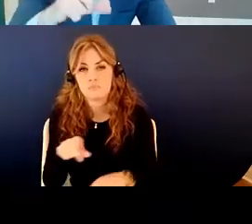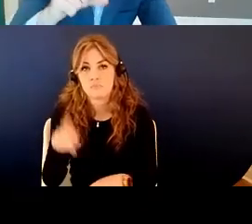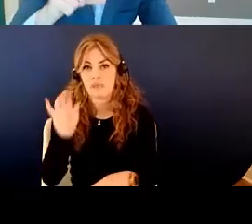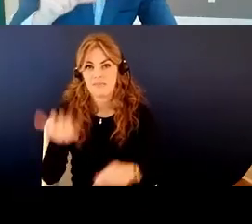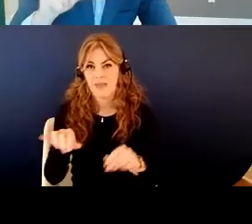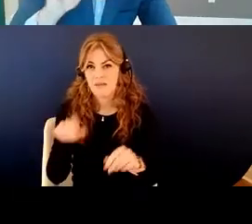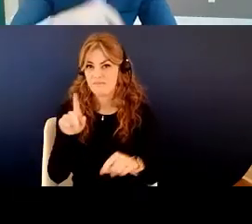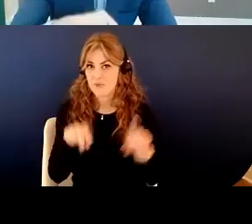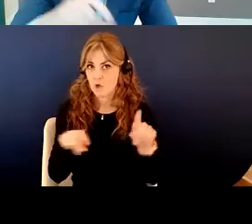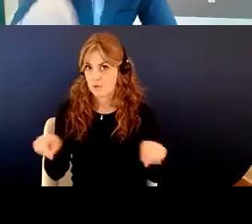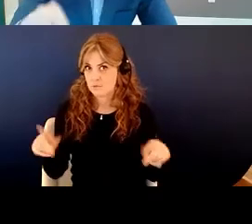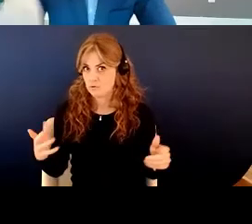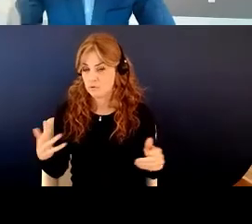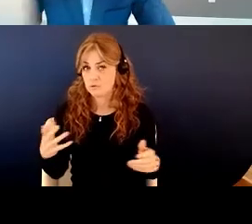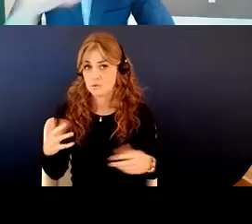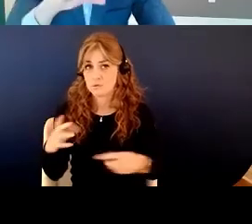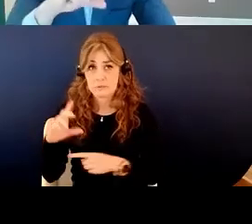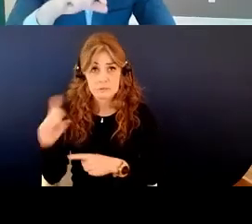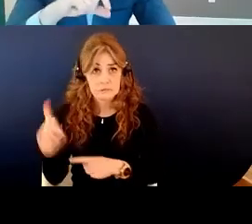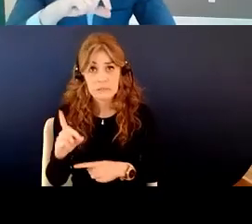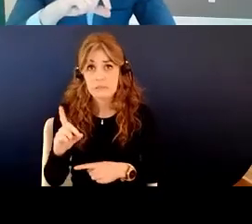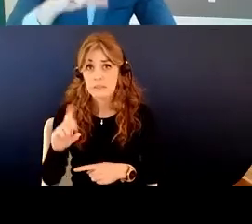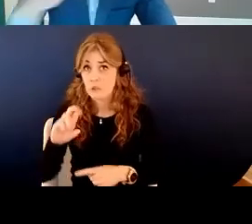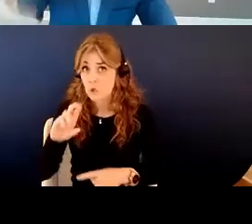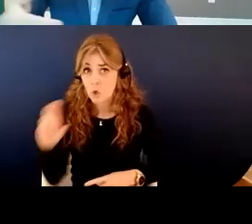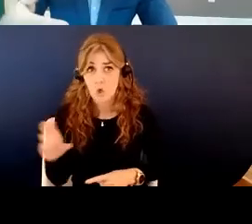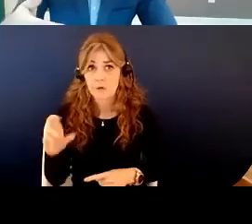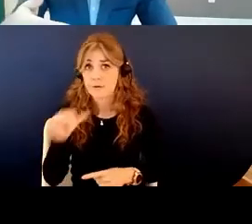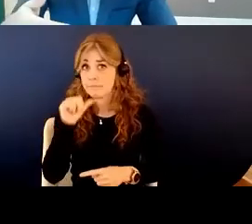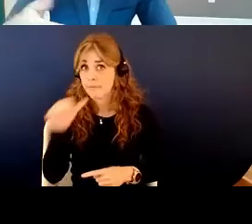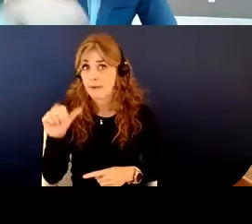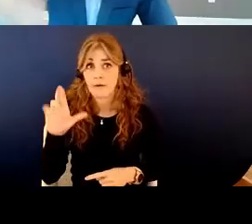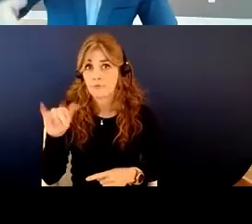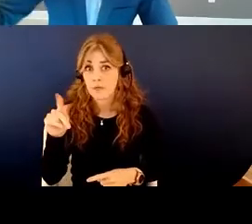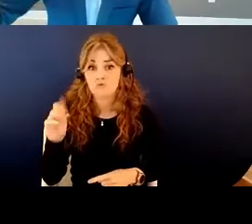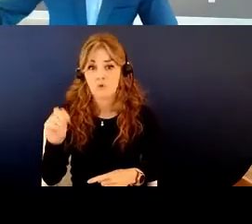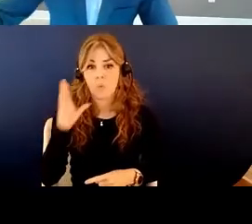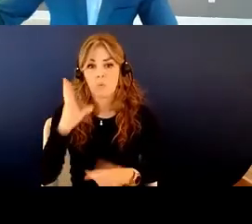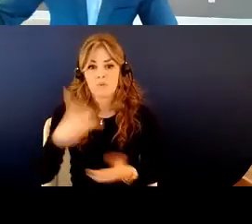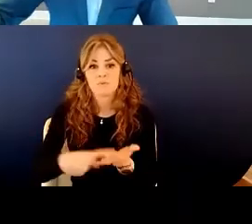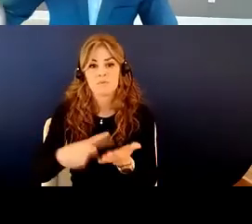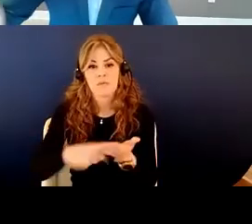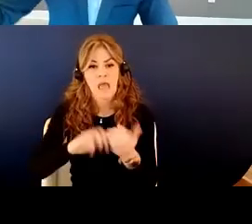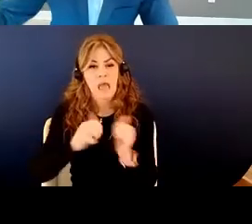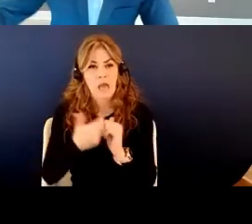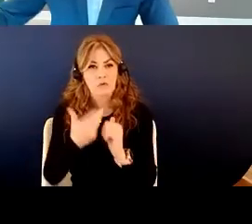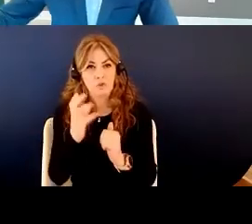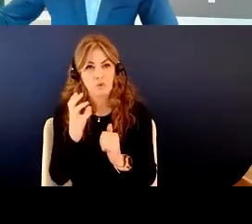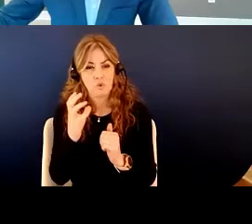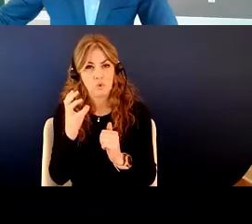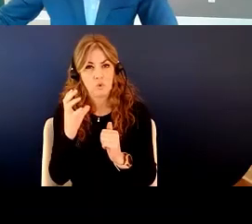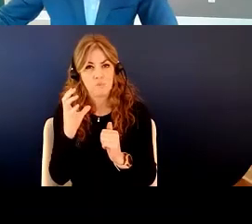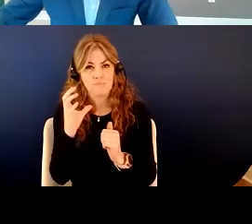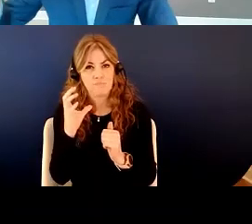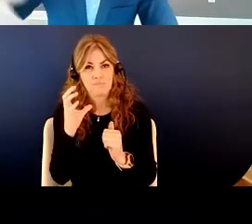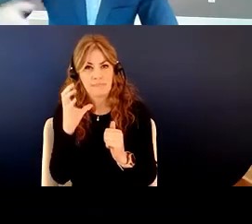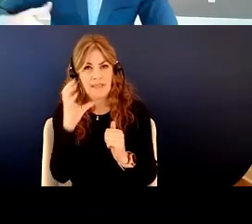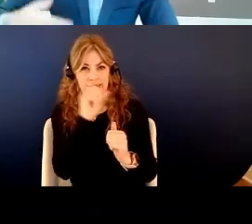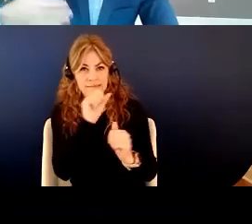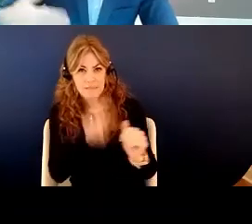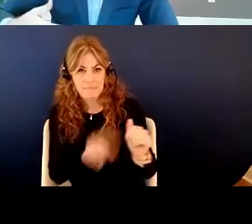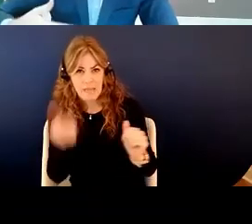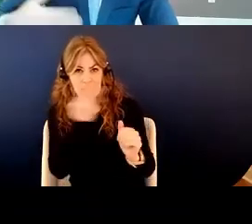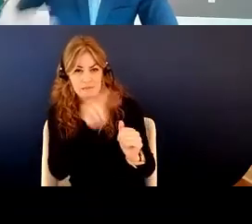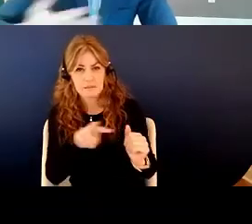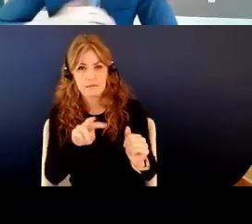variation, so whether or not it's a D, an R, or an odds ratio, that's what we're going to talk about today. How do you estimate those various types of effect sizes in